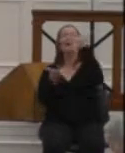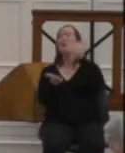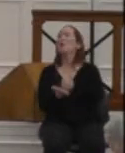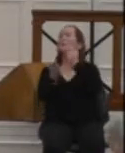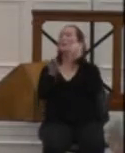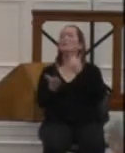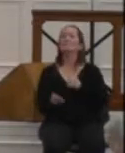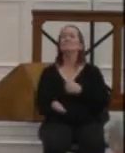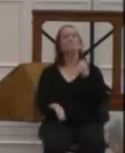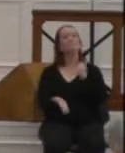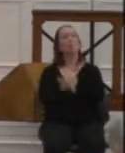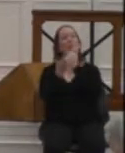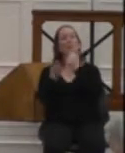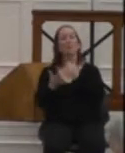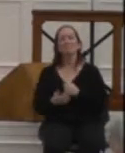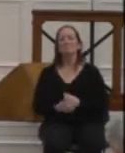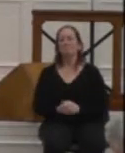Lord?